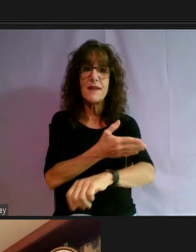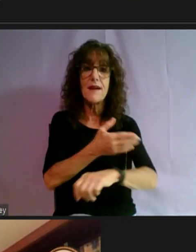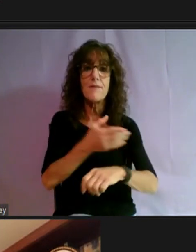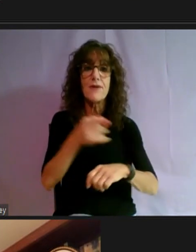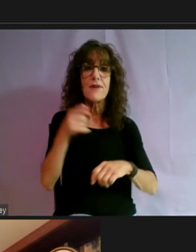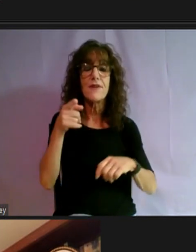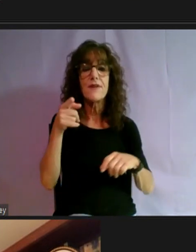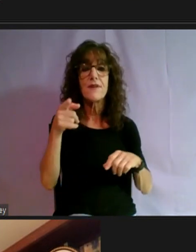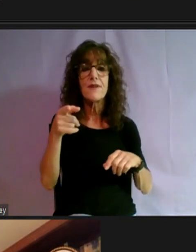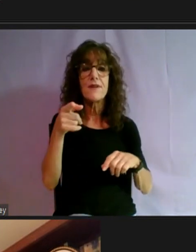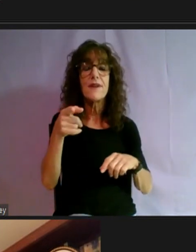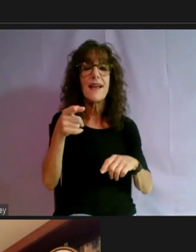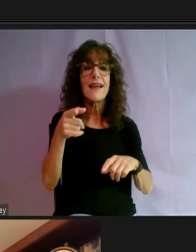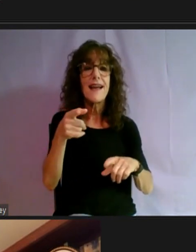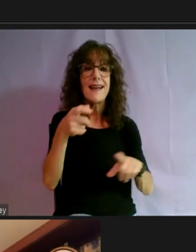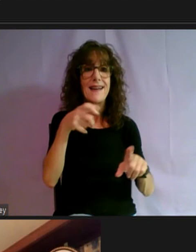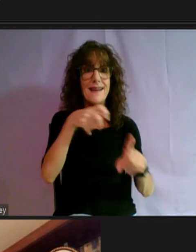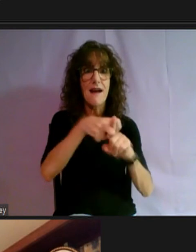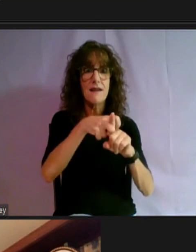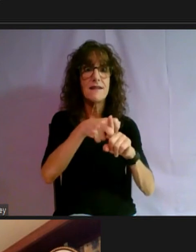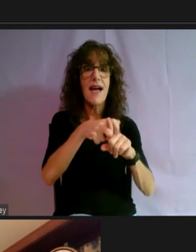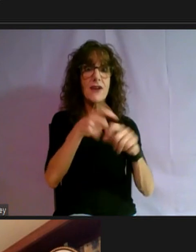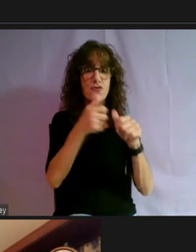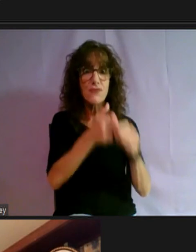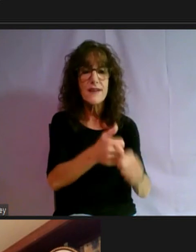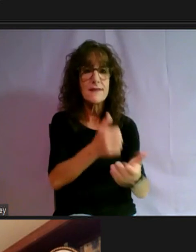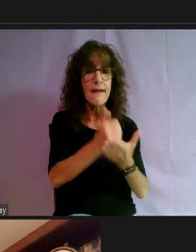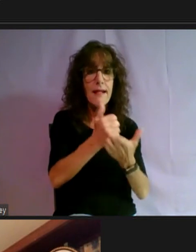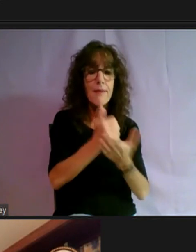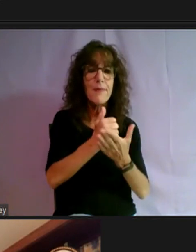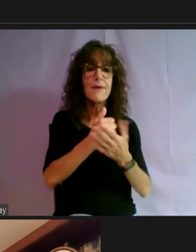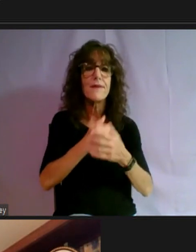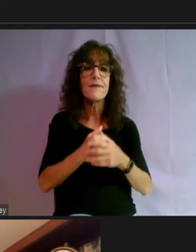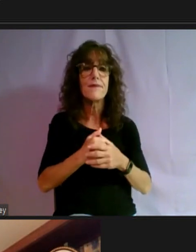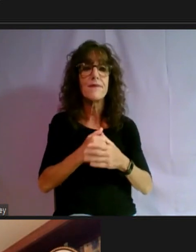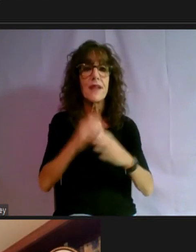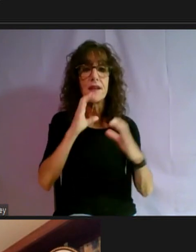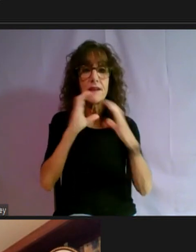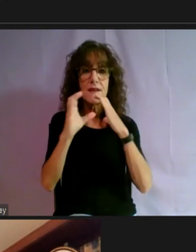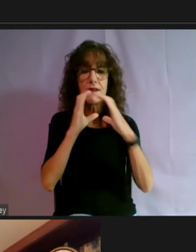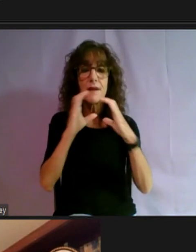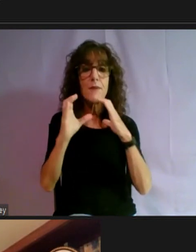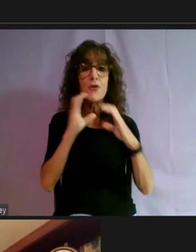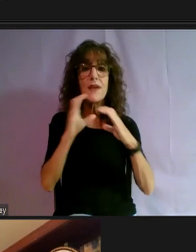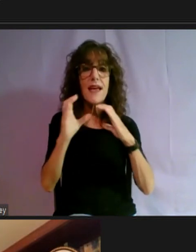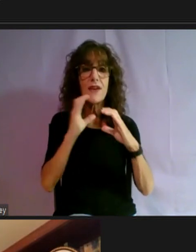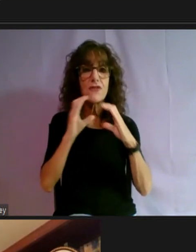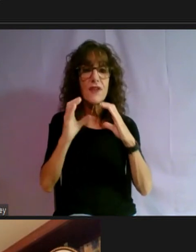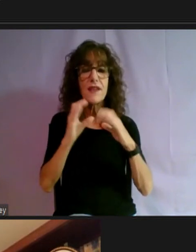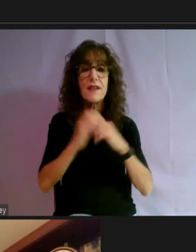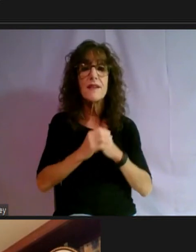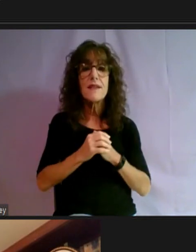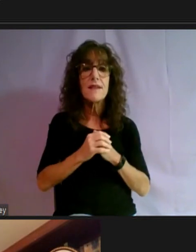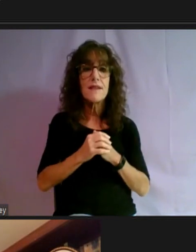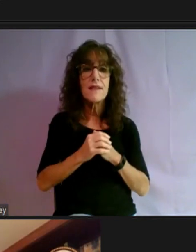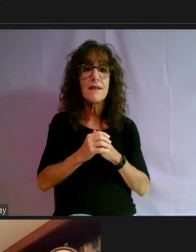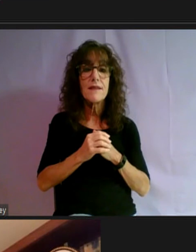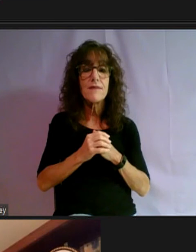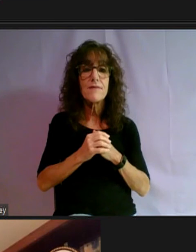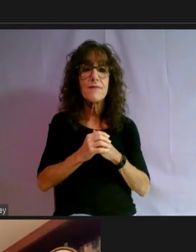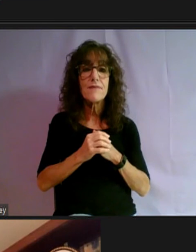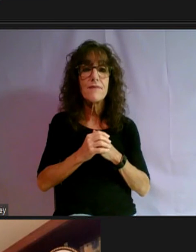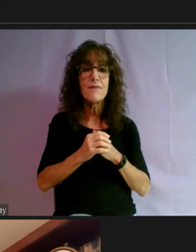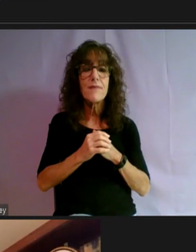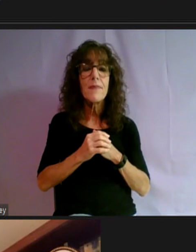contacting individuals, assisting contact tracing, communications, and then dealing with